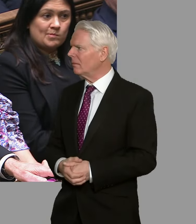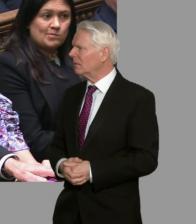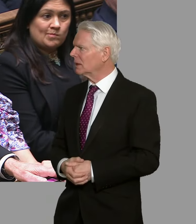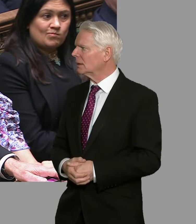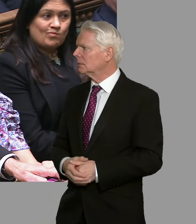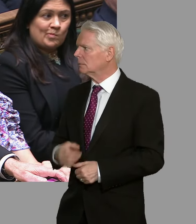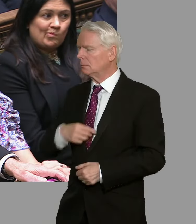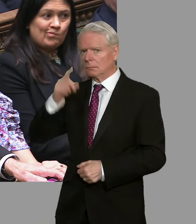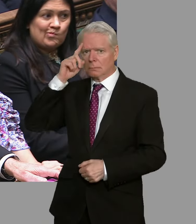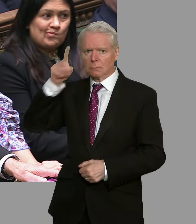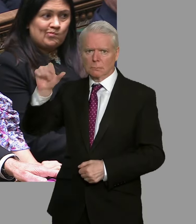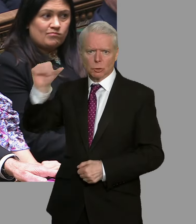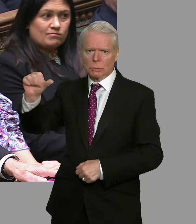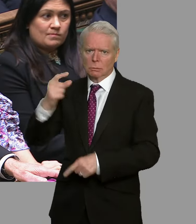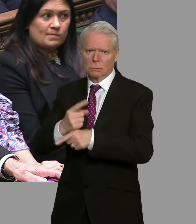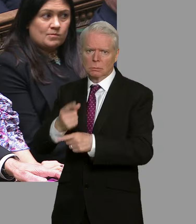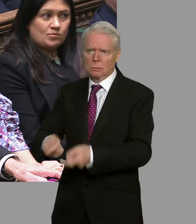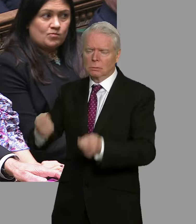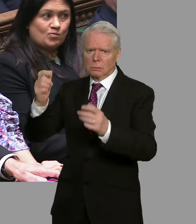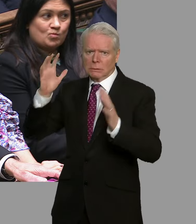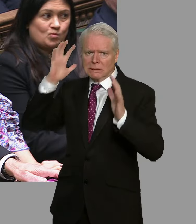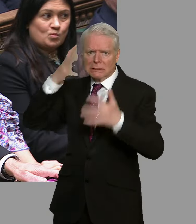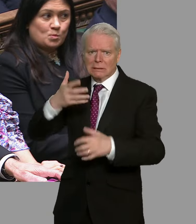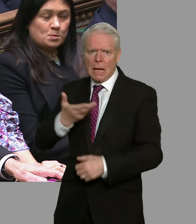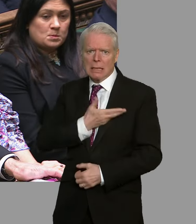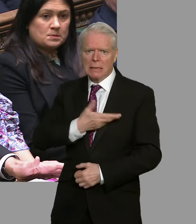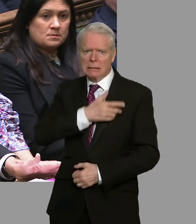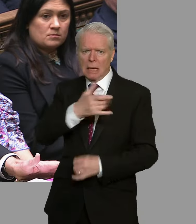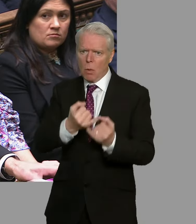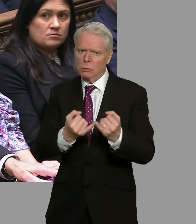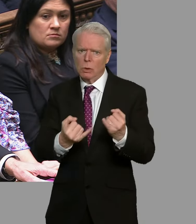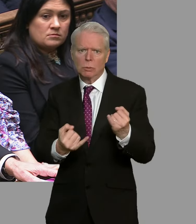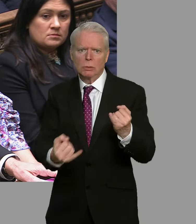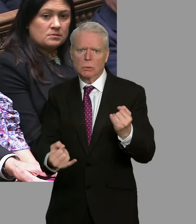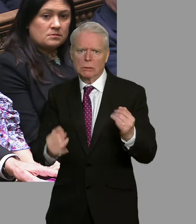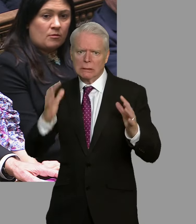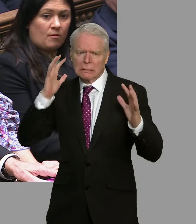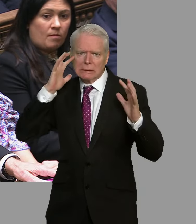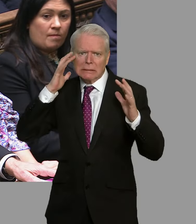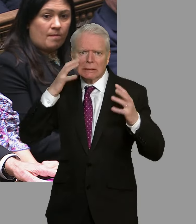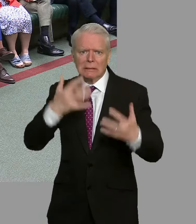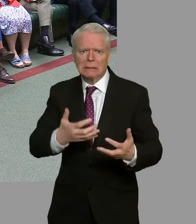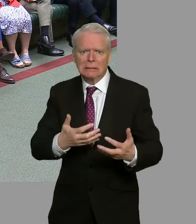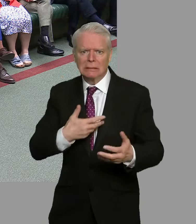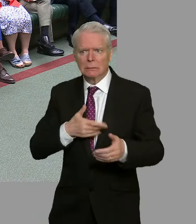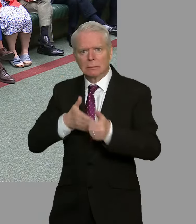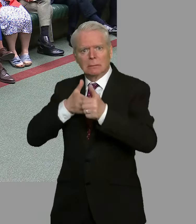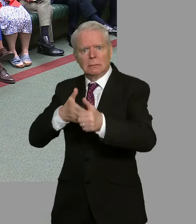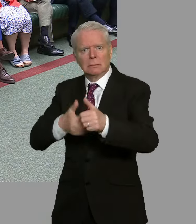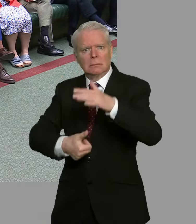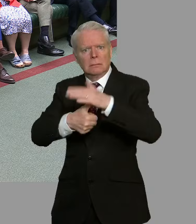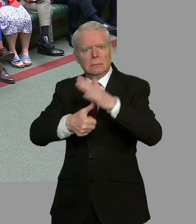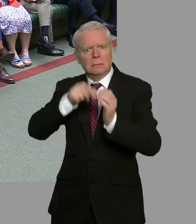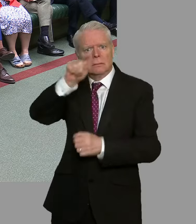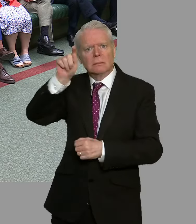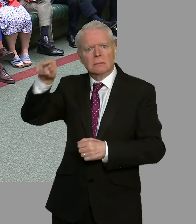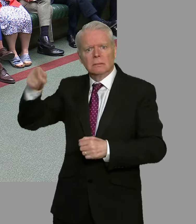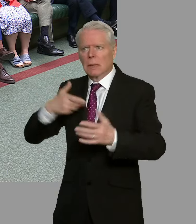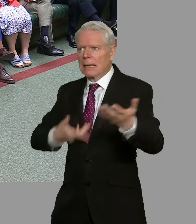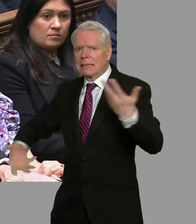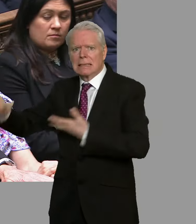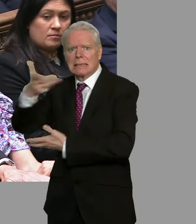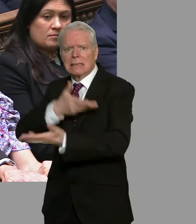of humanitarian aid into Gaza, which is desperately needed, obviously alongside the release of hostages, and to get back to a ceasefire,